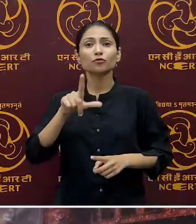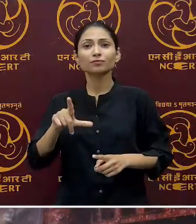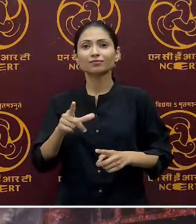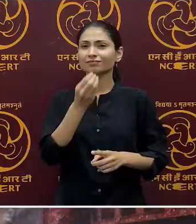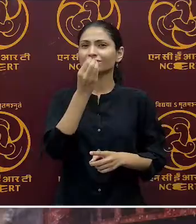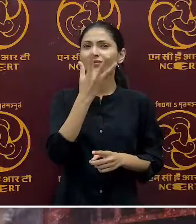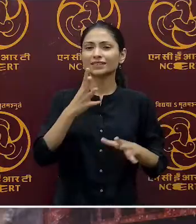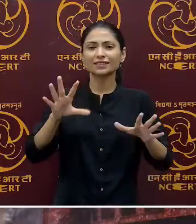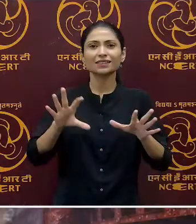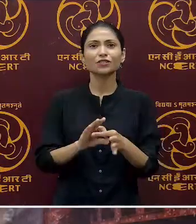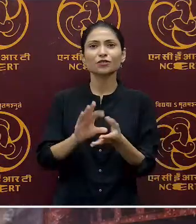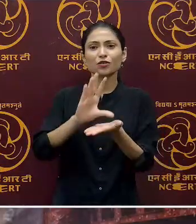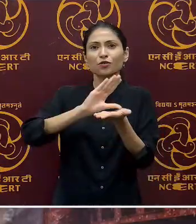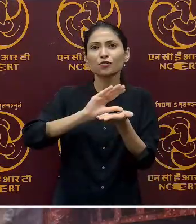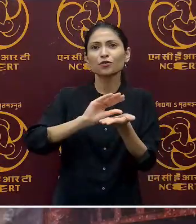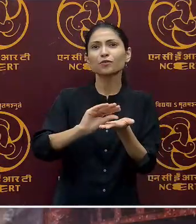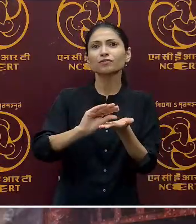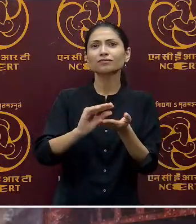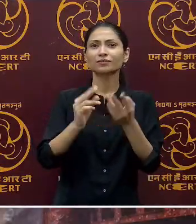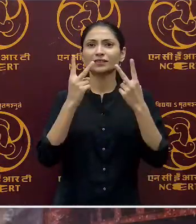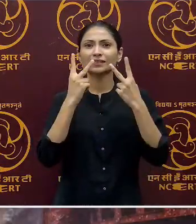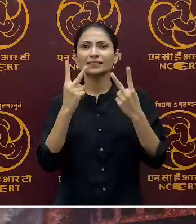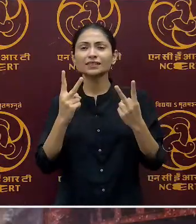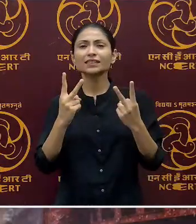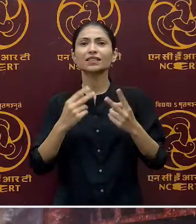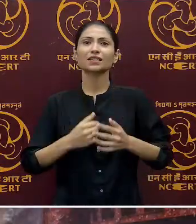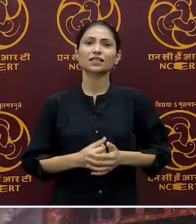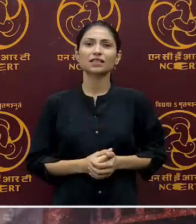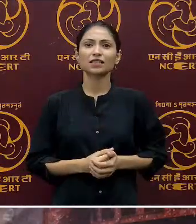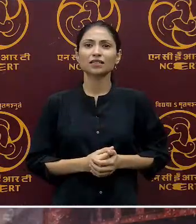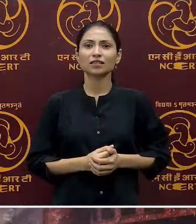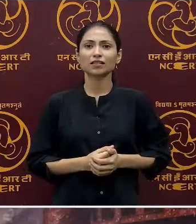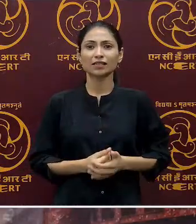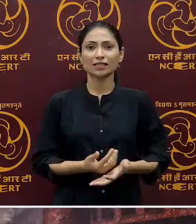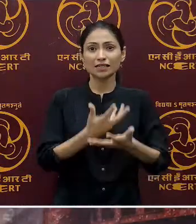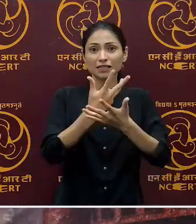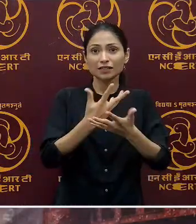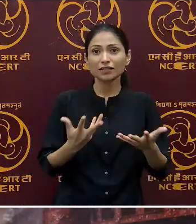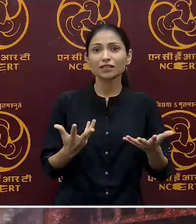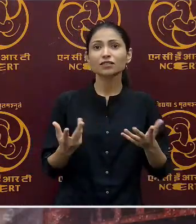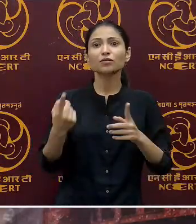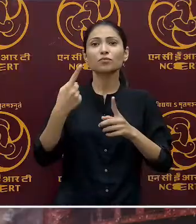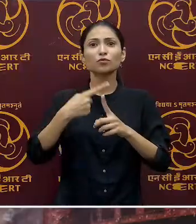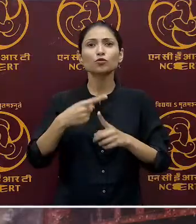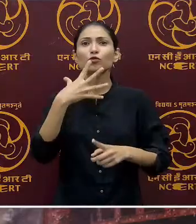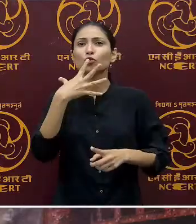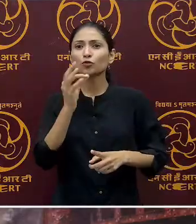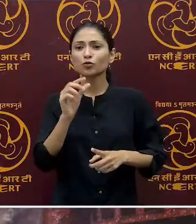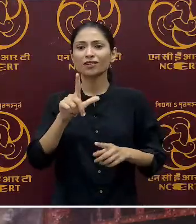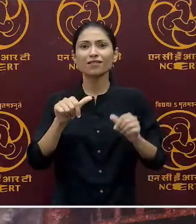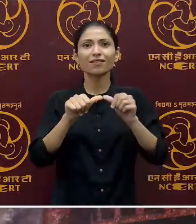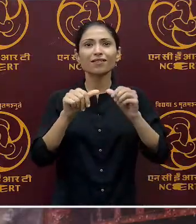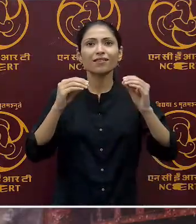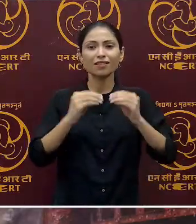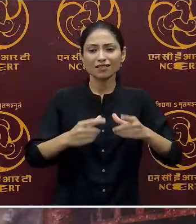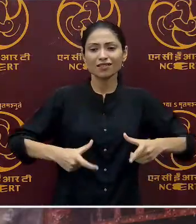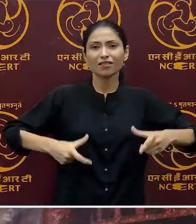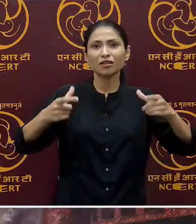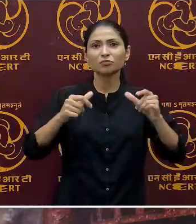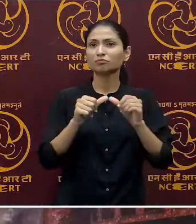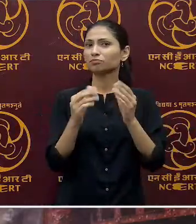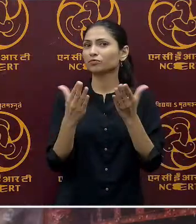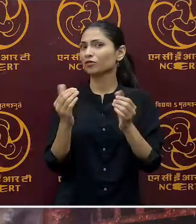areas, where the instrumentations, or we can say that real laboratories are not available. So in that